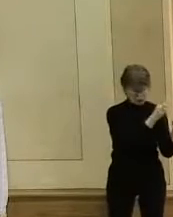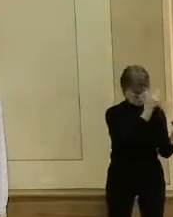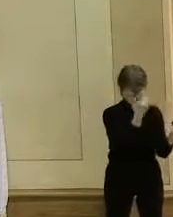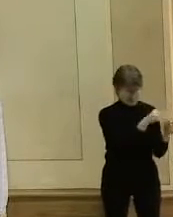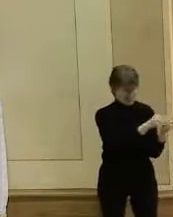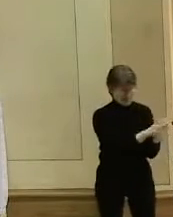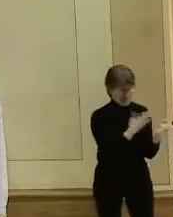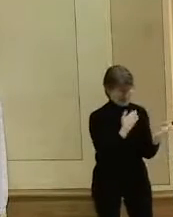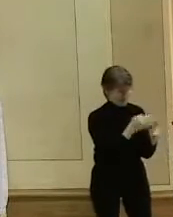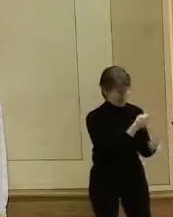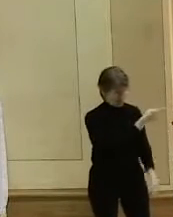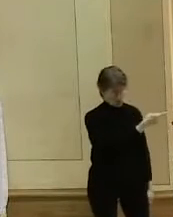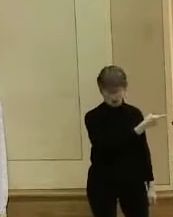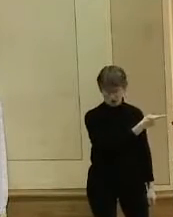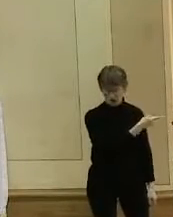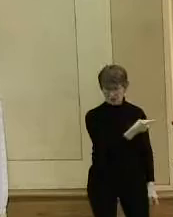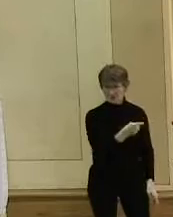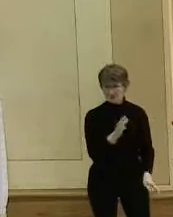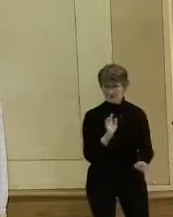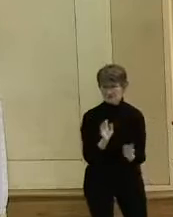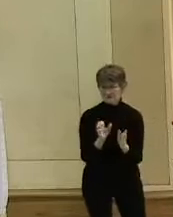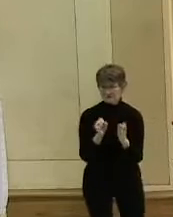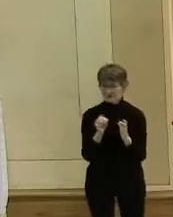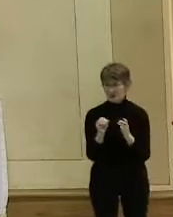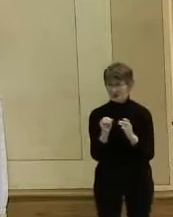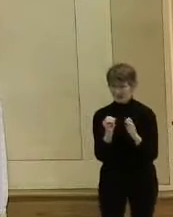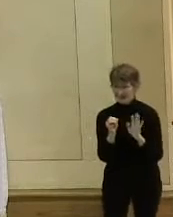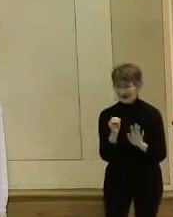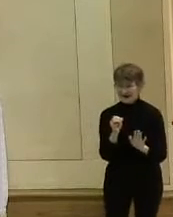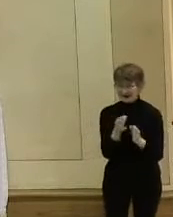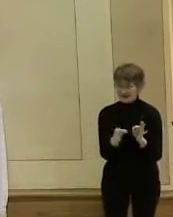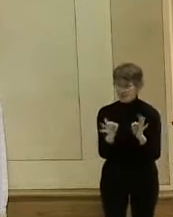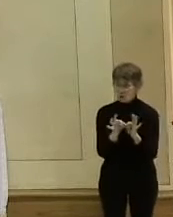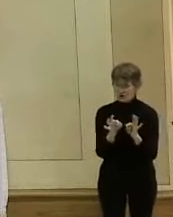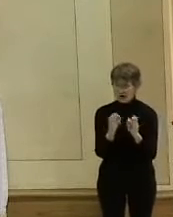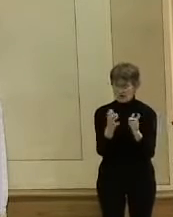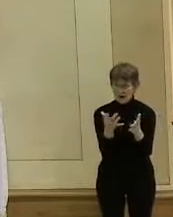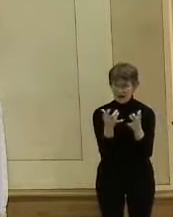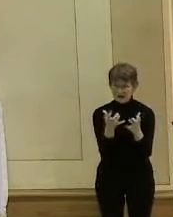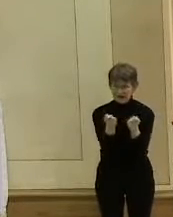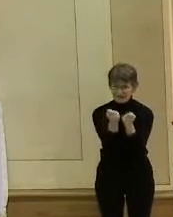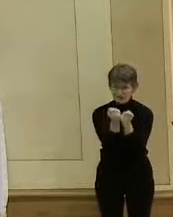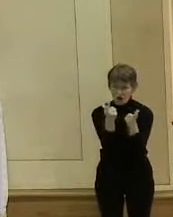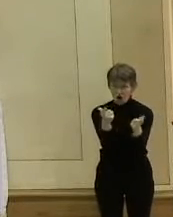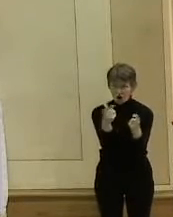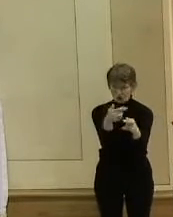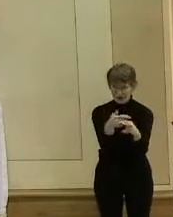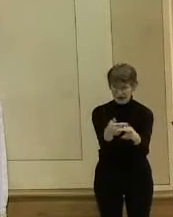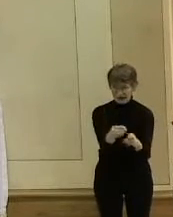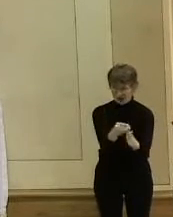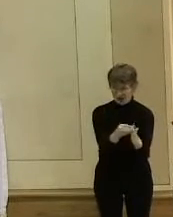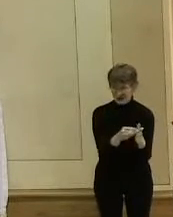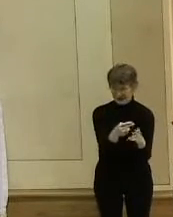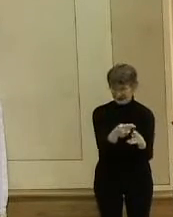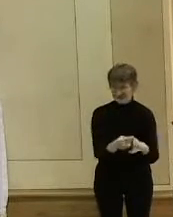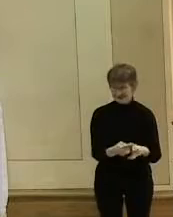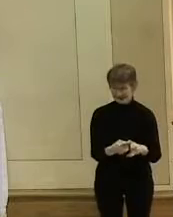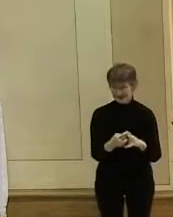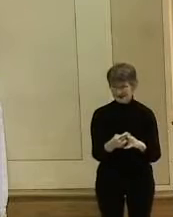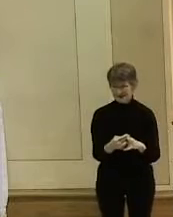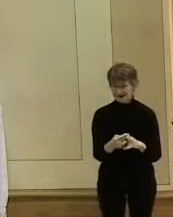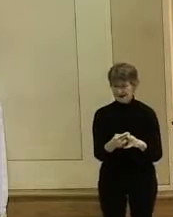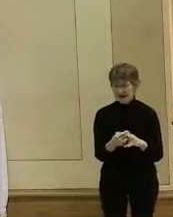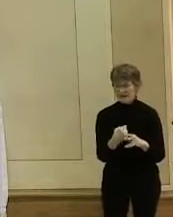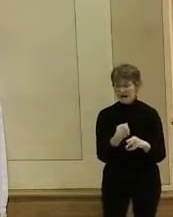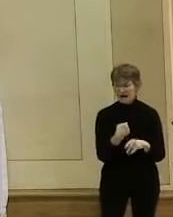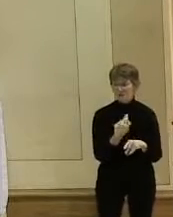sometimes we do make mistakes. It's important to have your name on this list, as we talked about names, because this list is what I'm